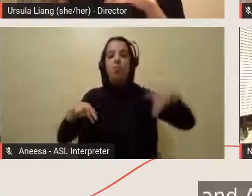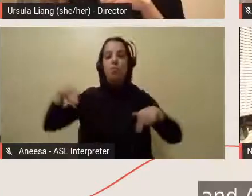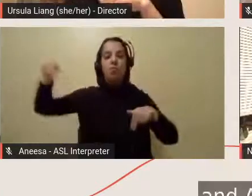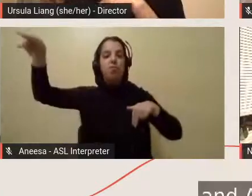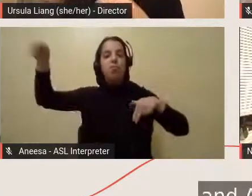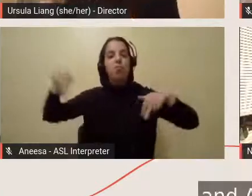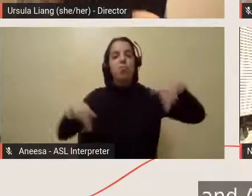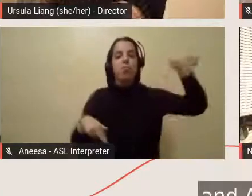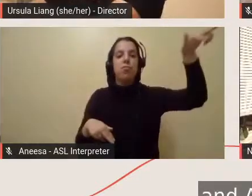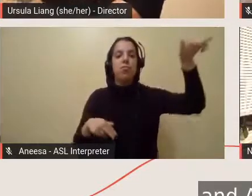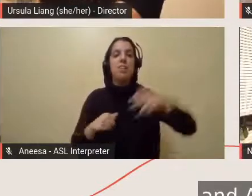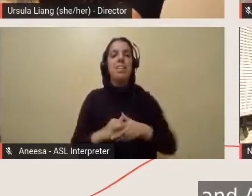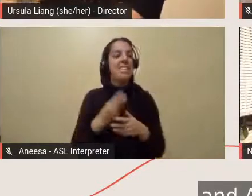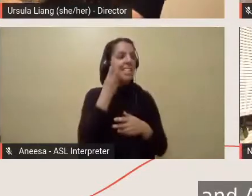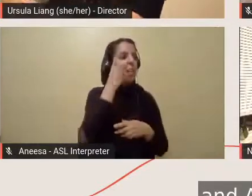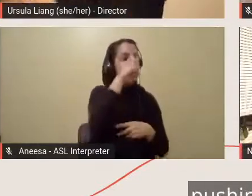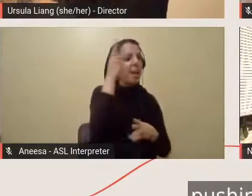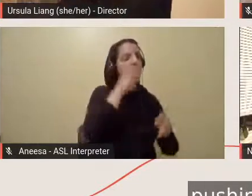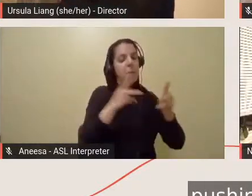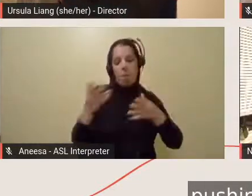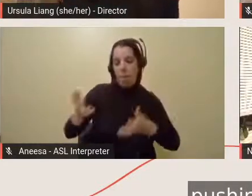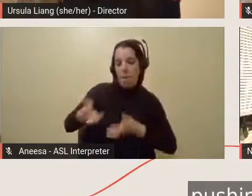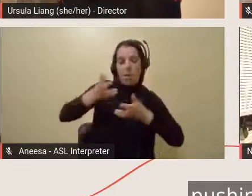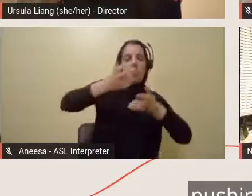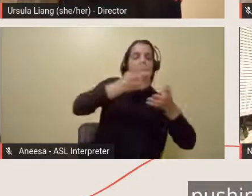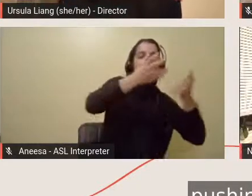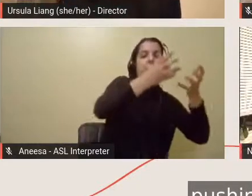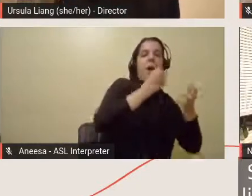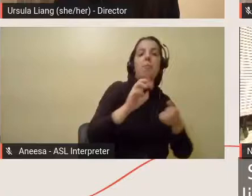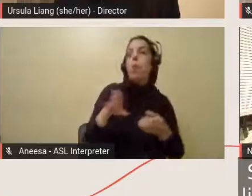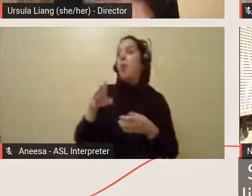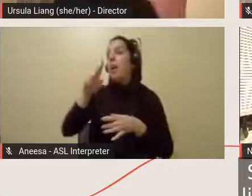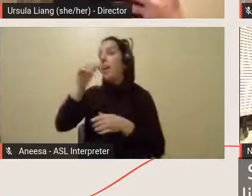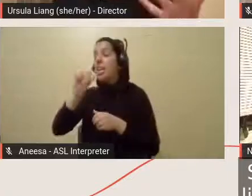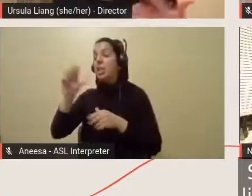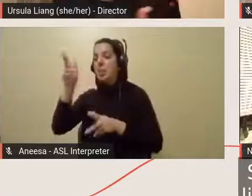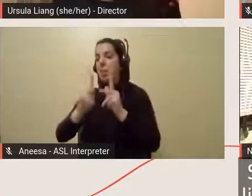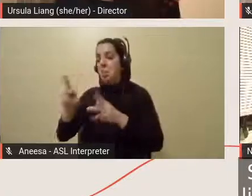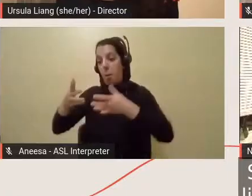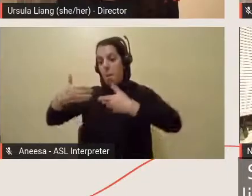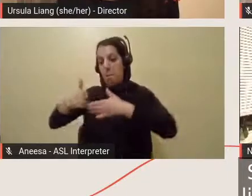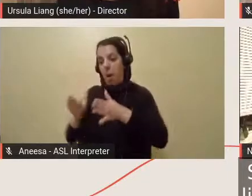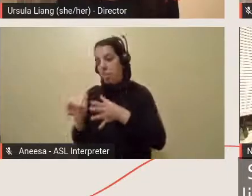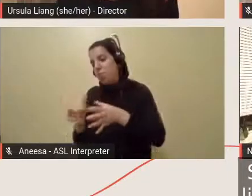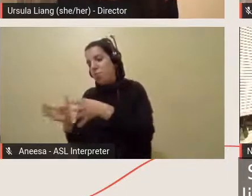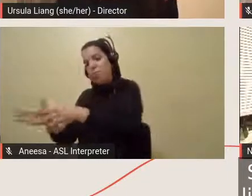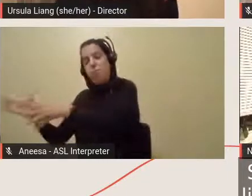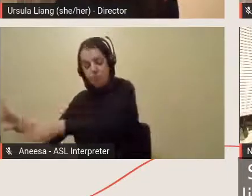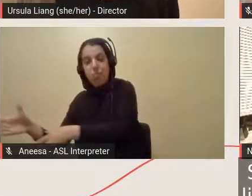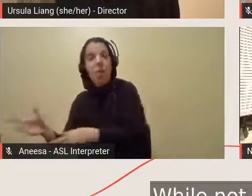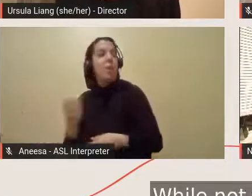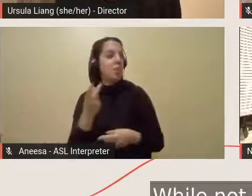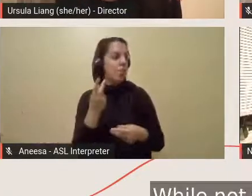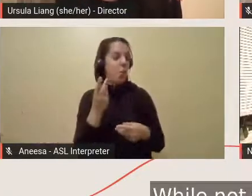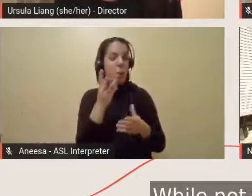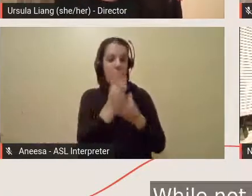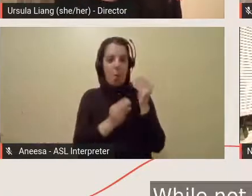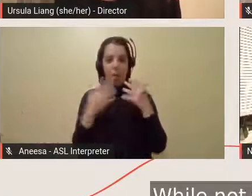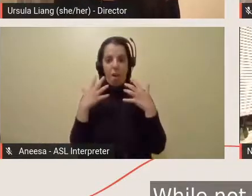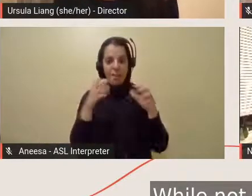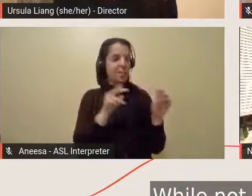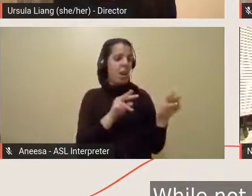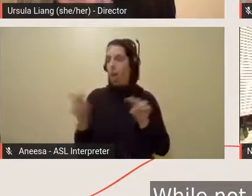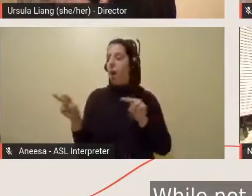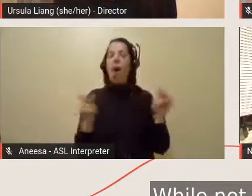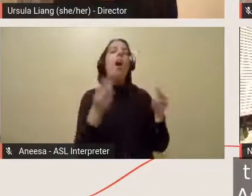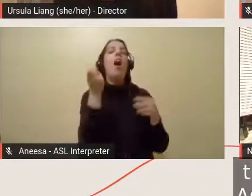upstairs, and Asian folks are, you know, pushing boxes down the street. So there was a lot of like visual paralleling, you know. While not equivalency,